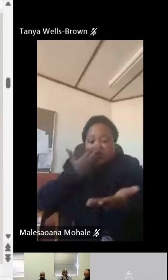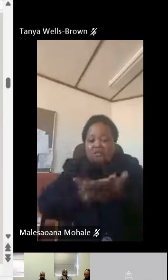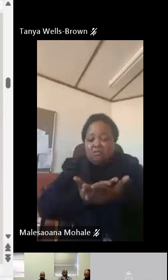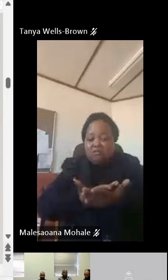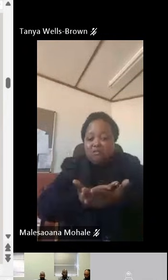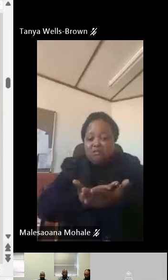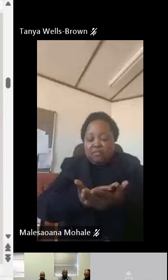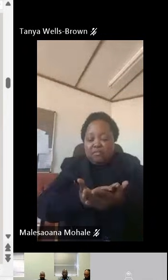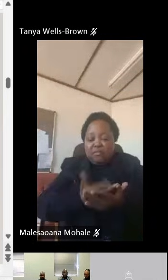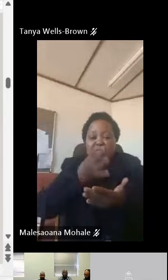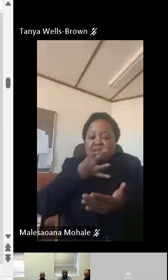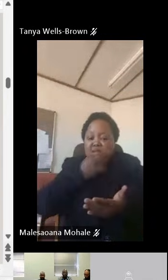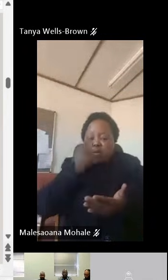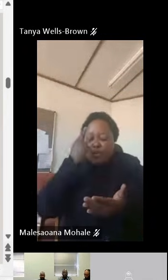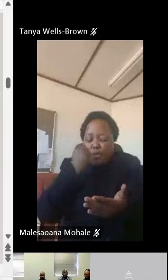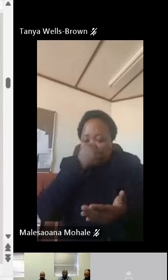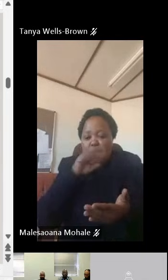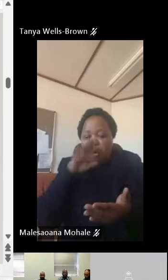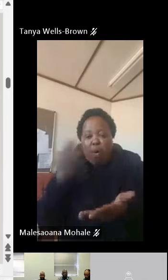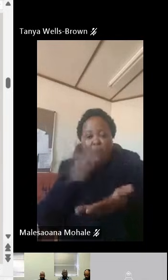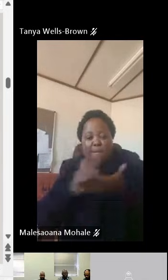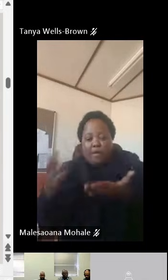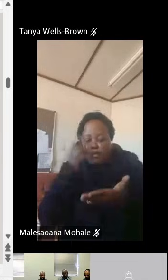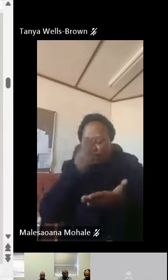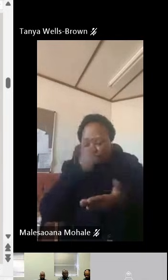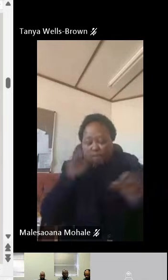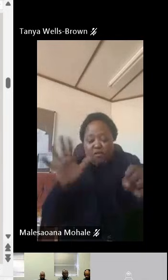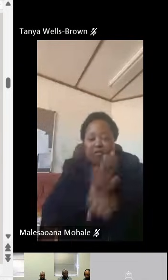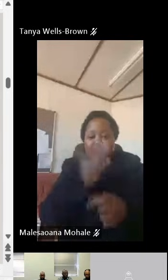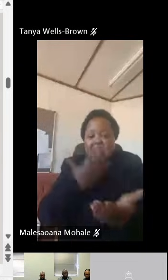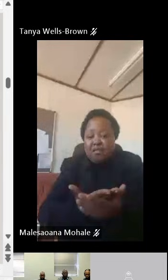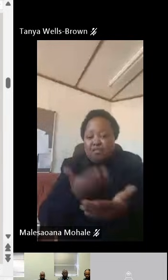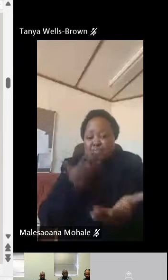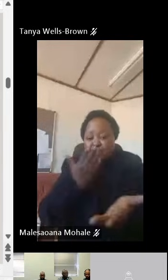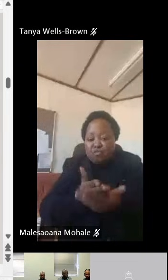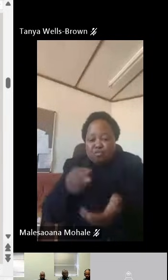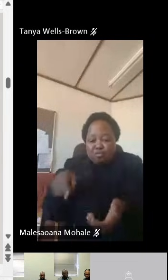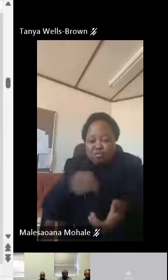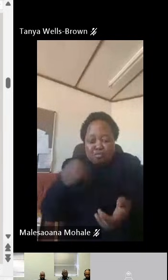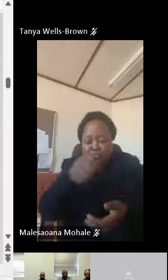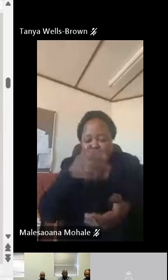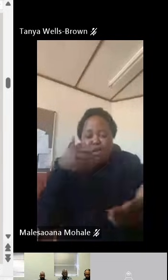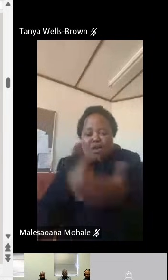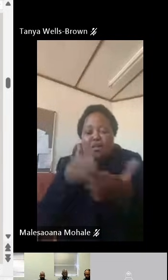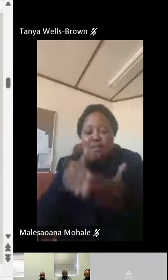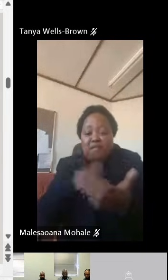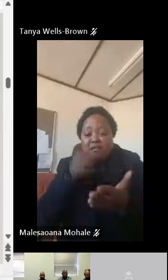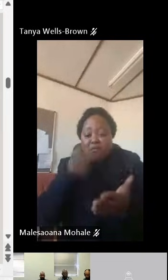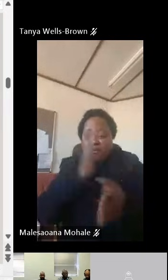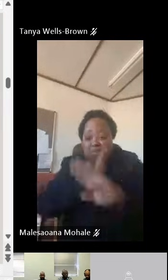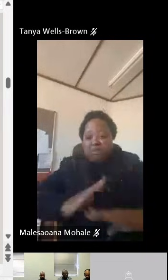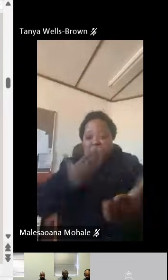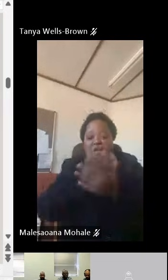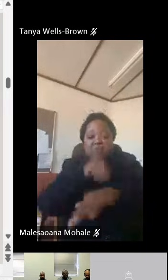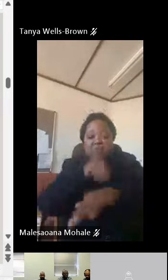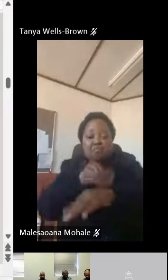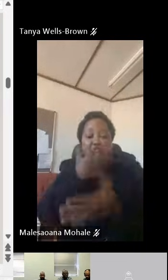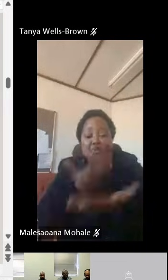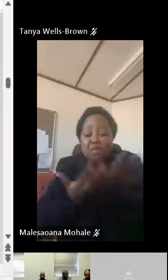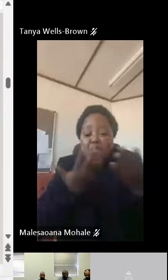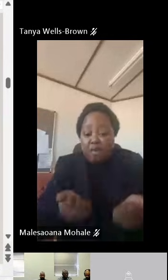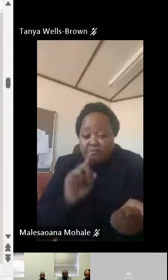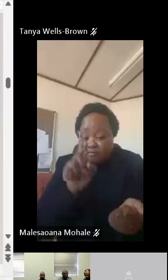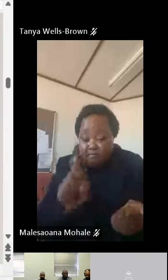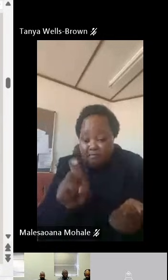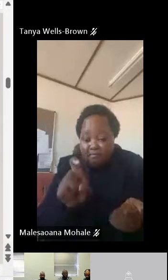totally blind or visually impaired can easily navigate to that place and have the opportunity to report? And when they get